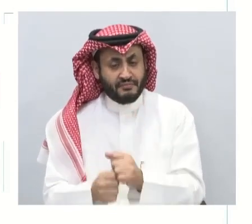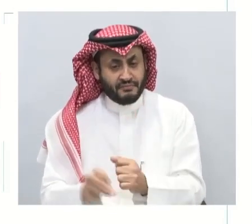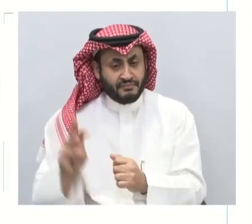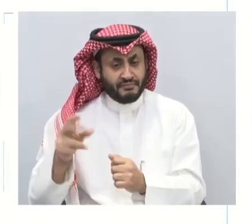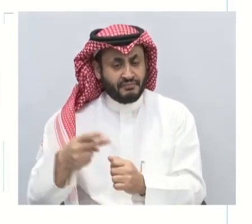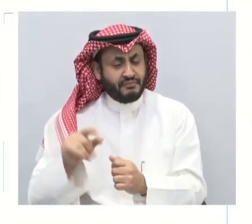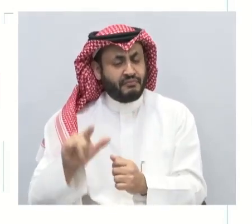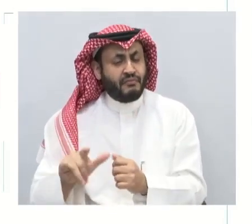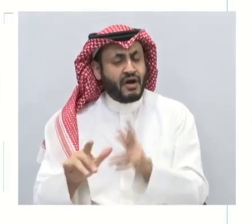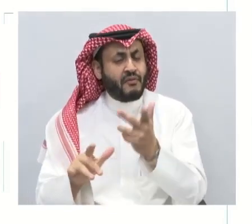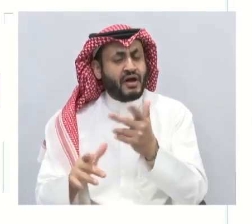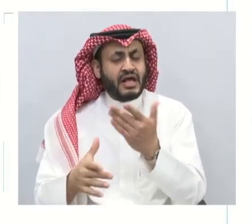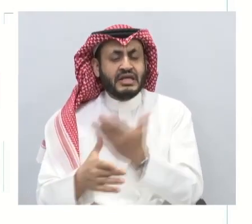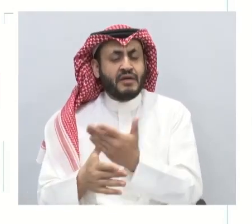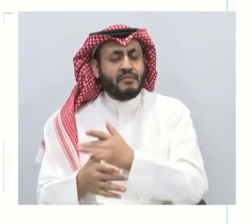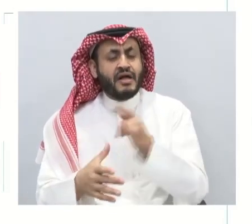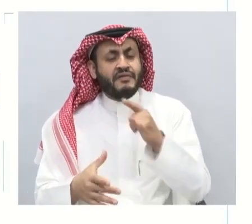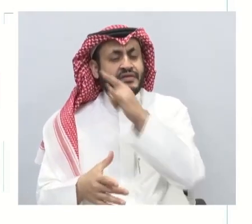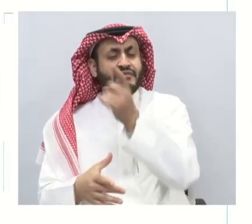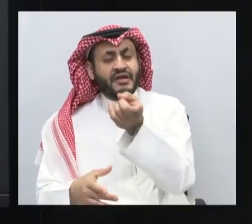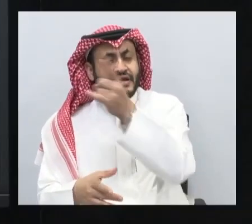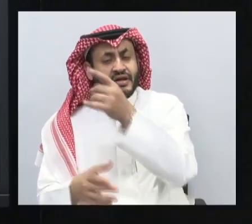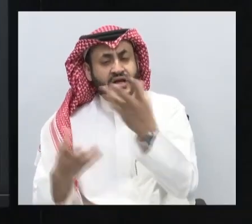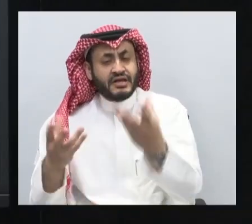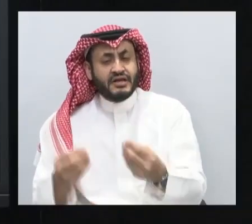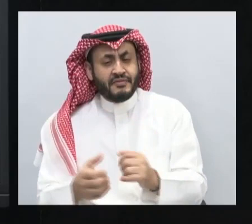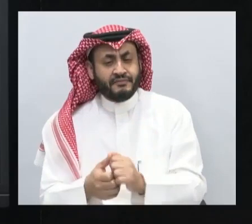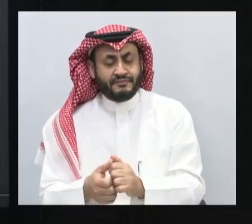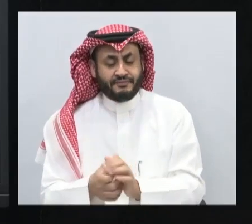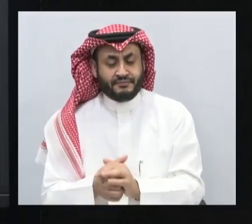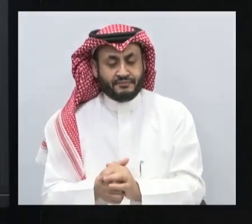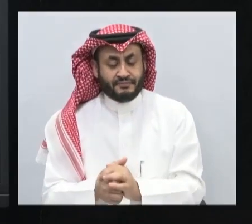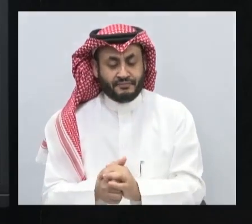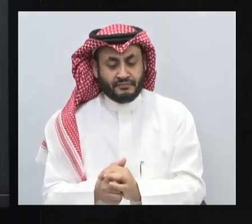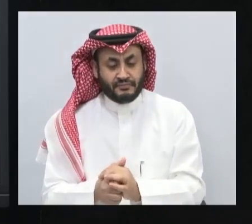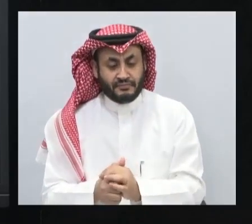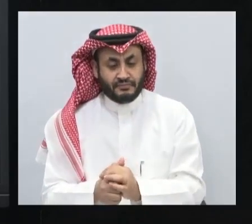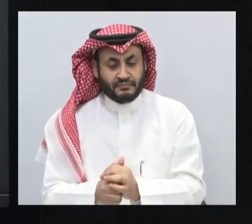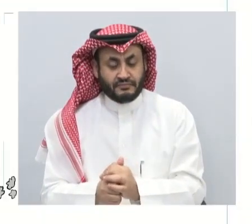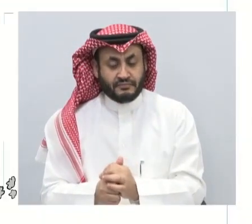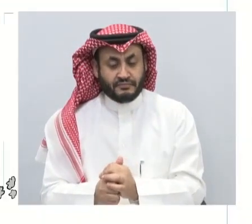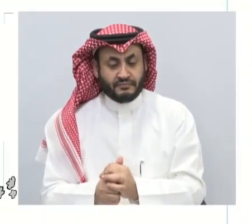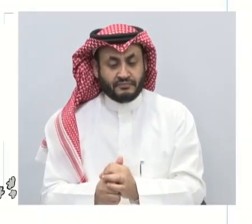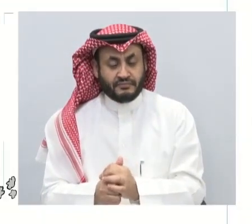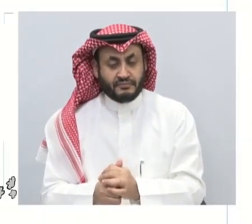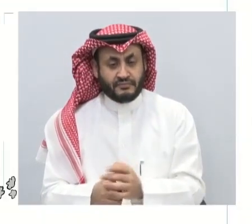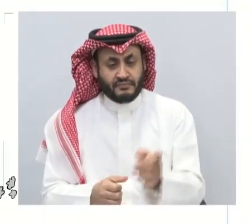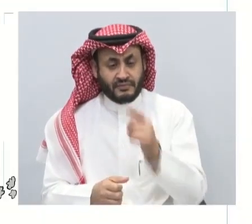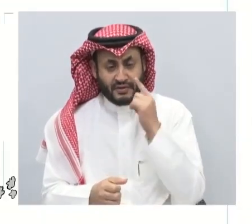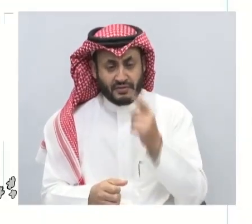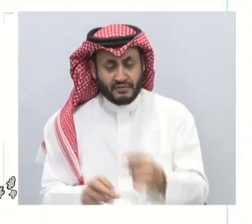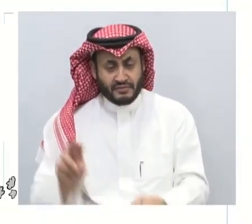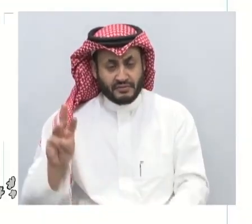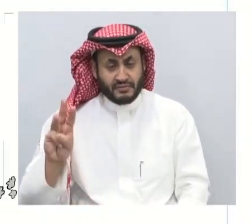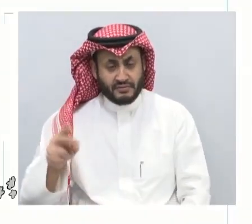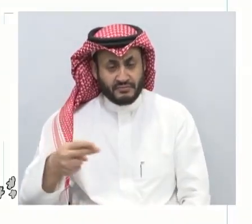reason. Why will you travel next summer? Here, we are asking about a reason. Okay, so the information question like this one,